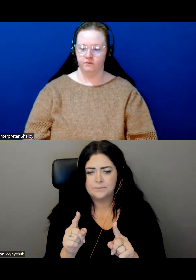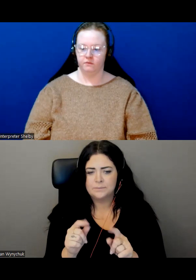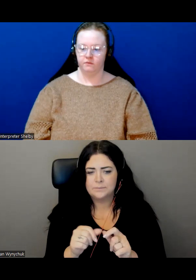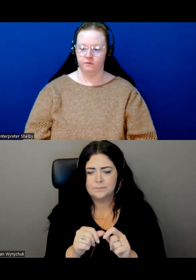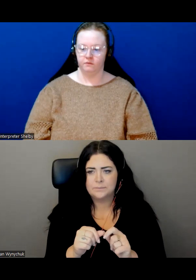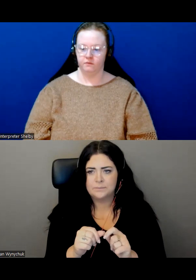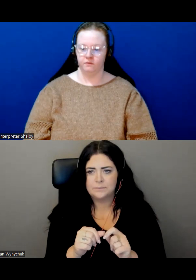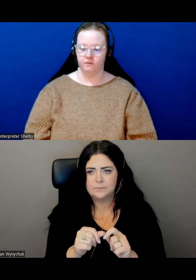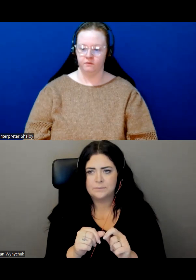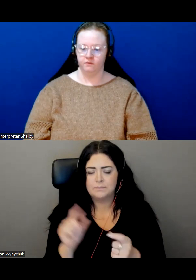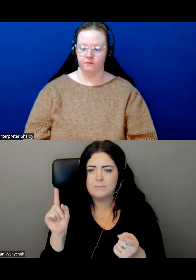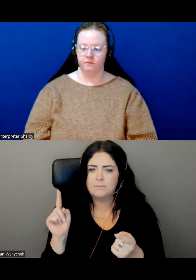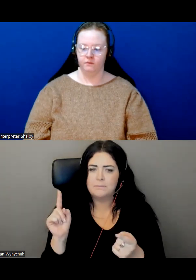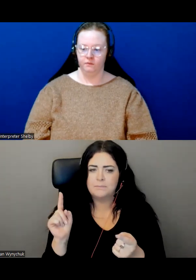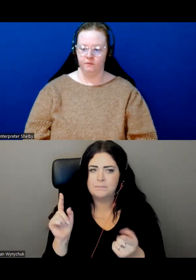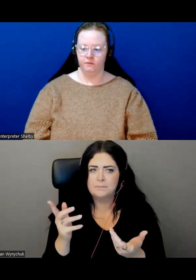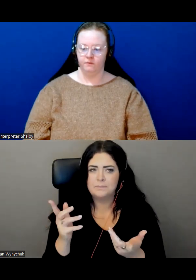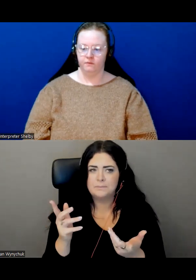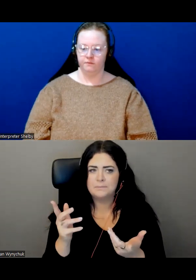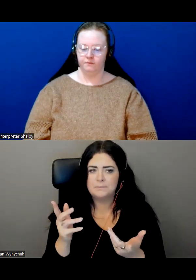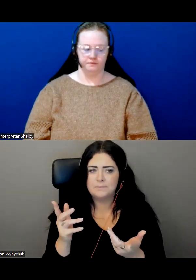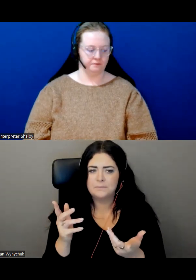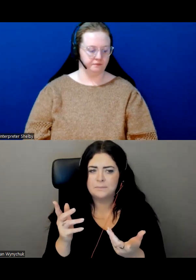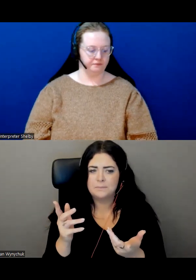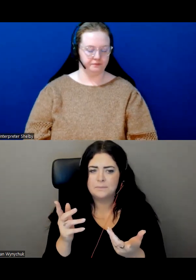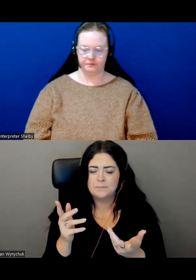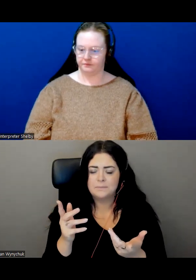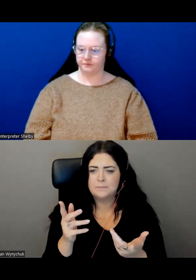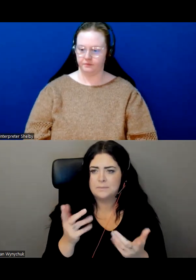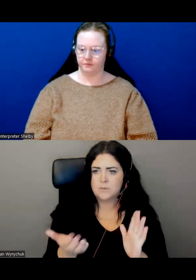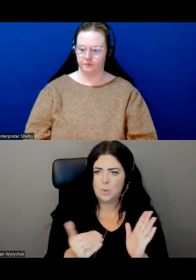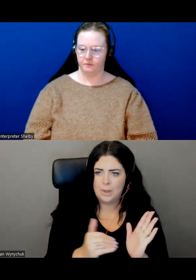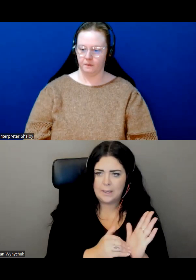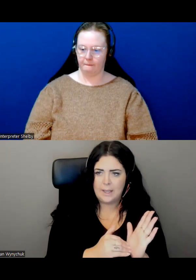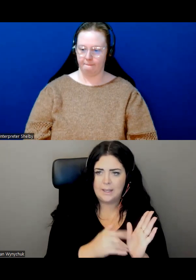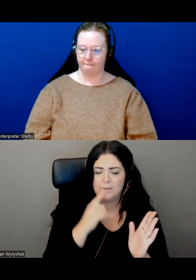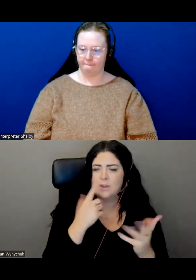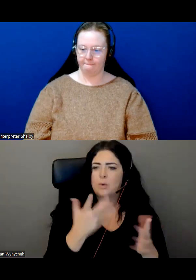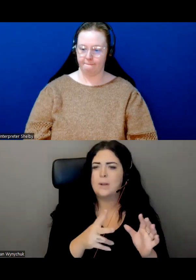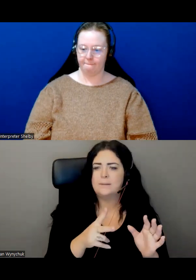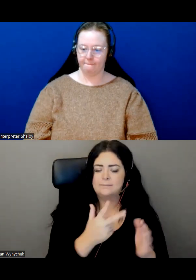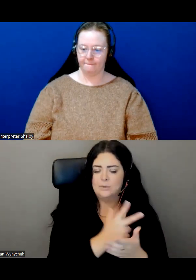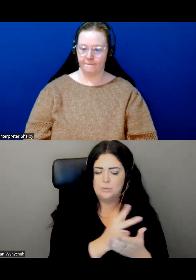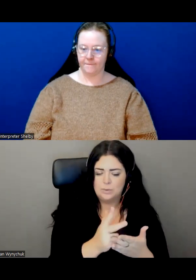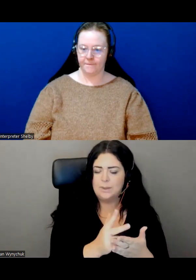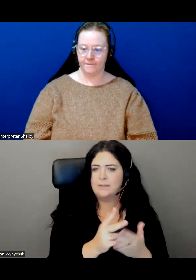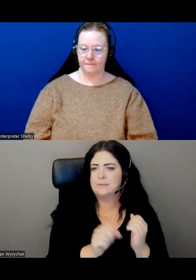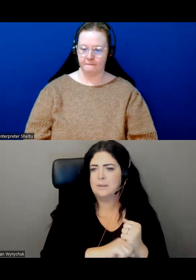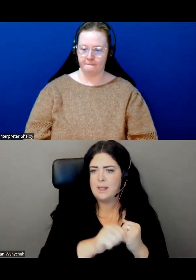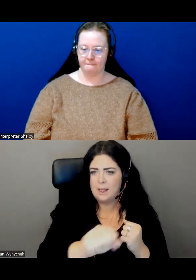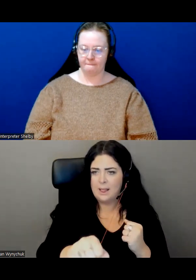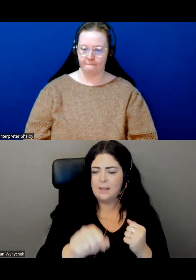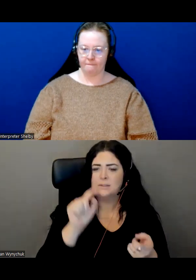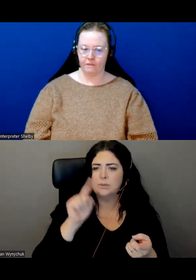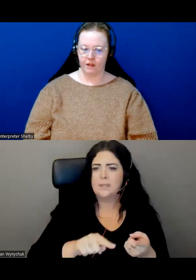lessen the plant's chances of being able to reproduce just because the stomatas are all closed off at that point and it's really not going to have much